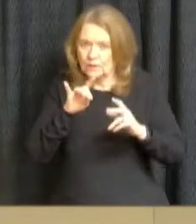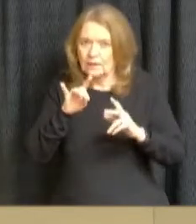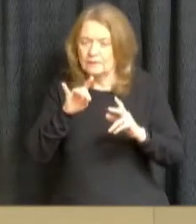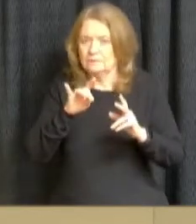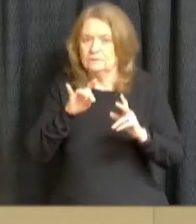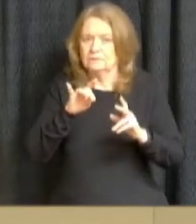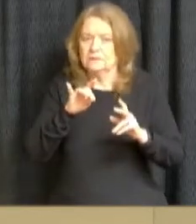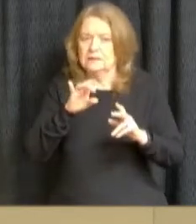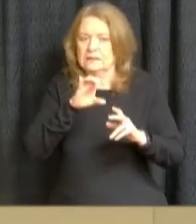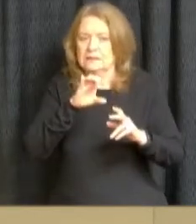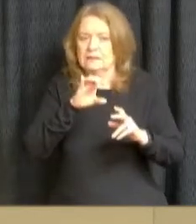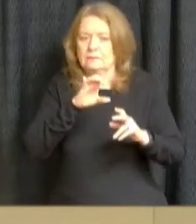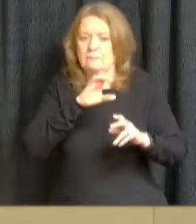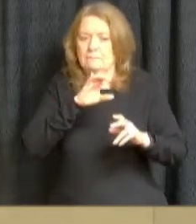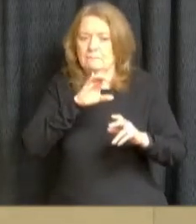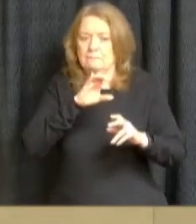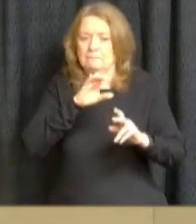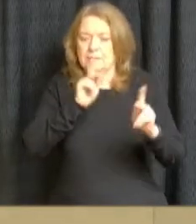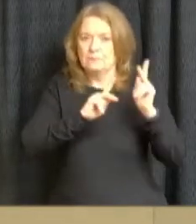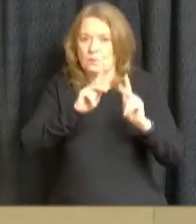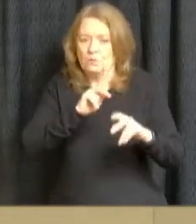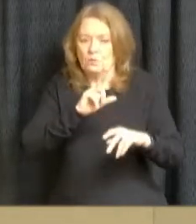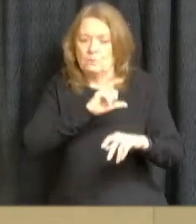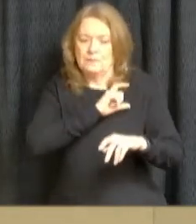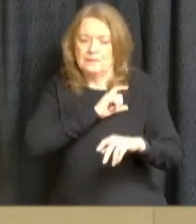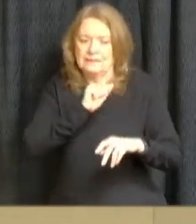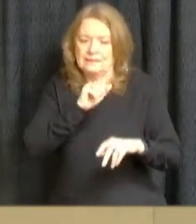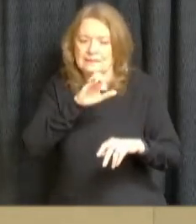Police Academy that's coming up. Go to